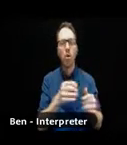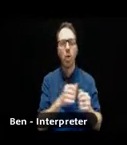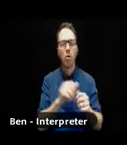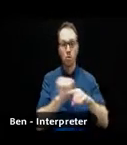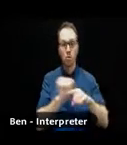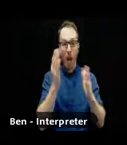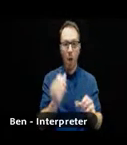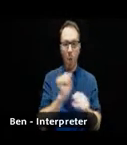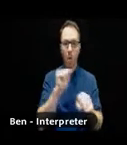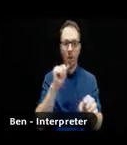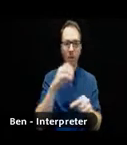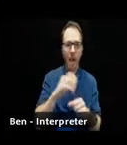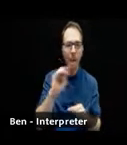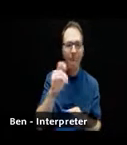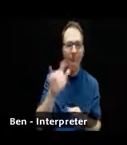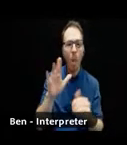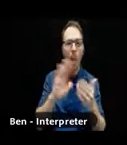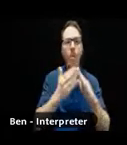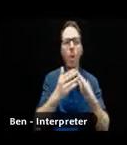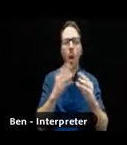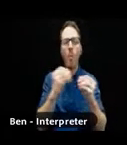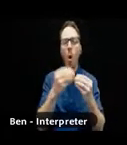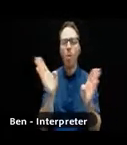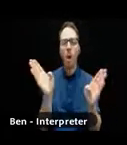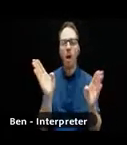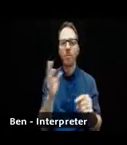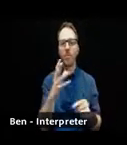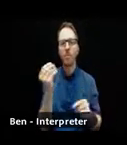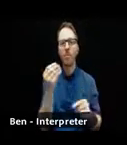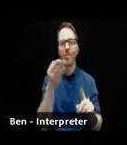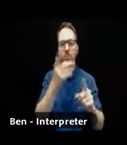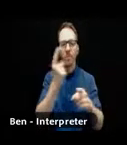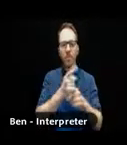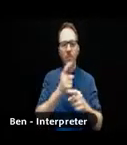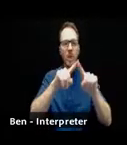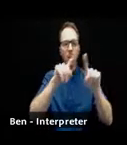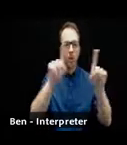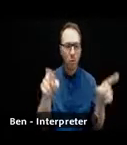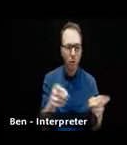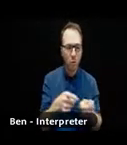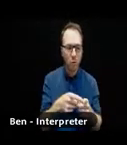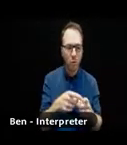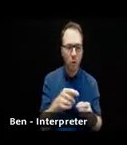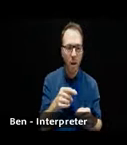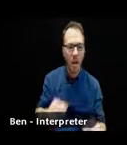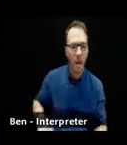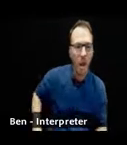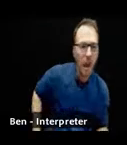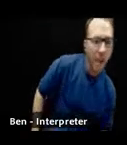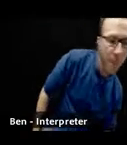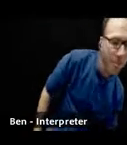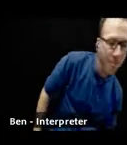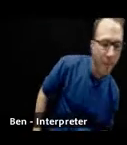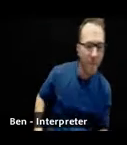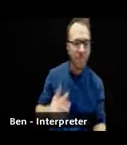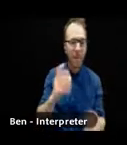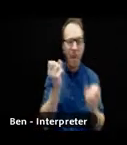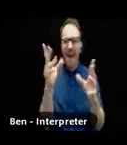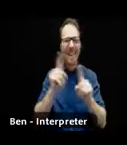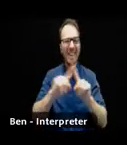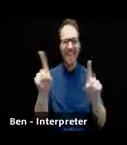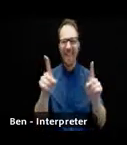Latino community, but more broadly, and he calls it Socorros de Paz. Like, there's so many different approaches to circle and things